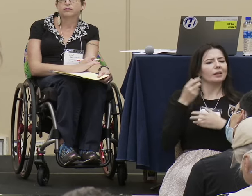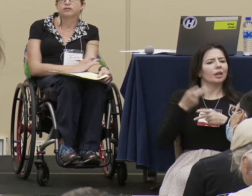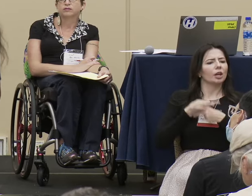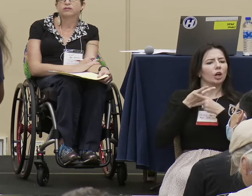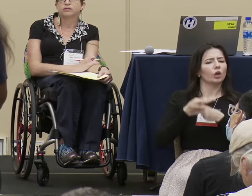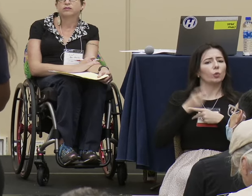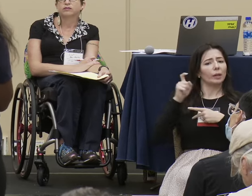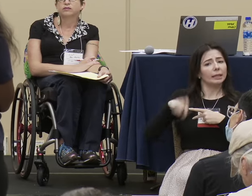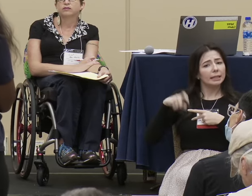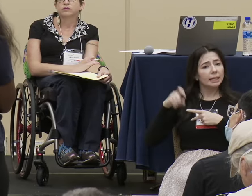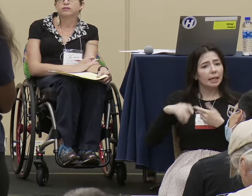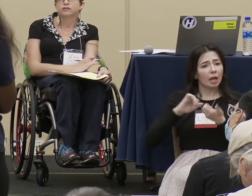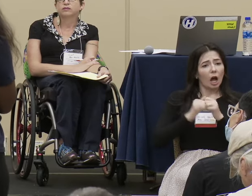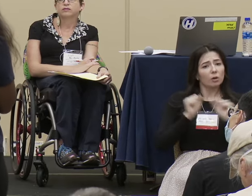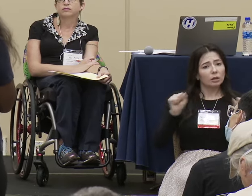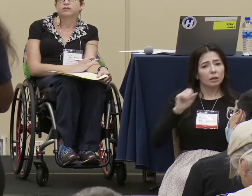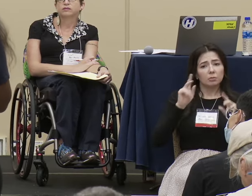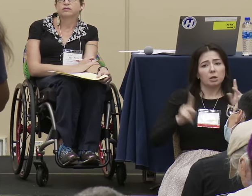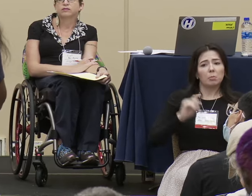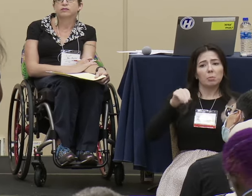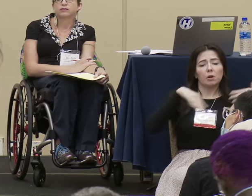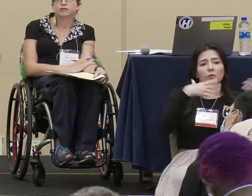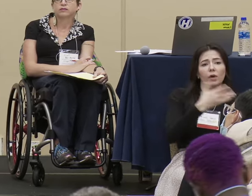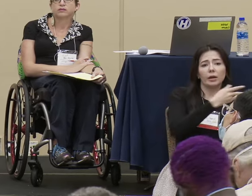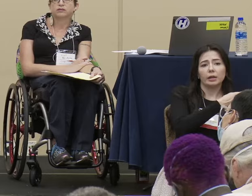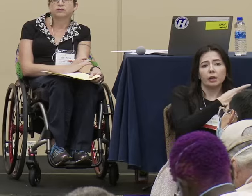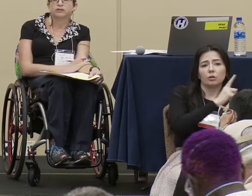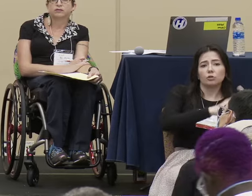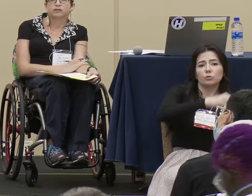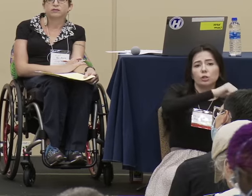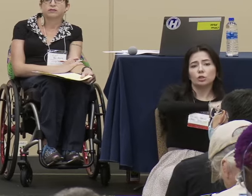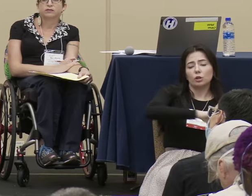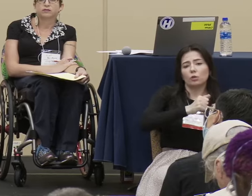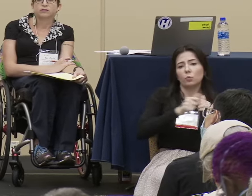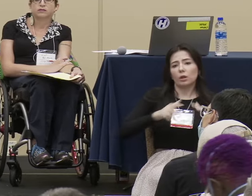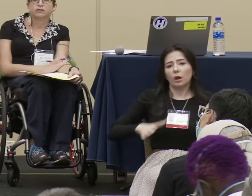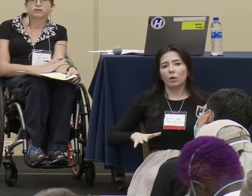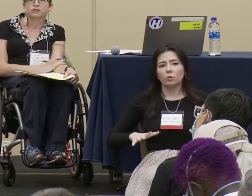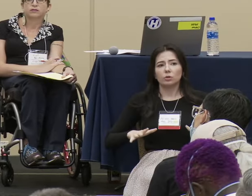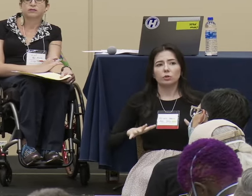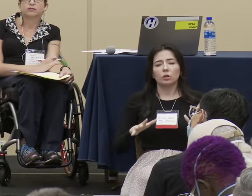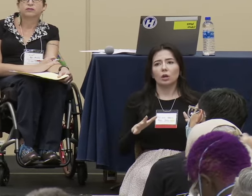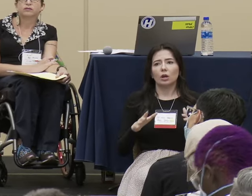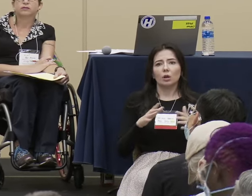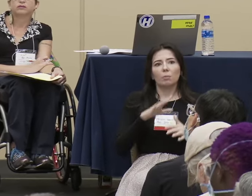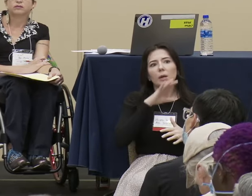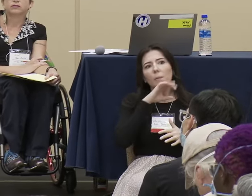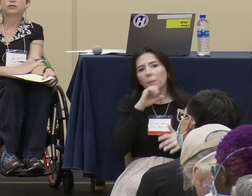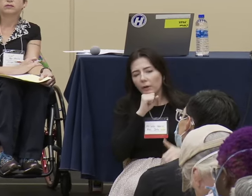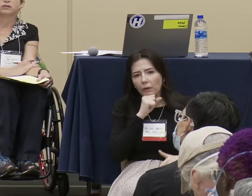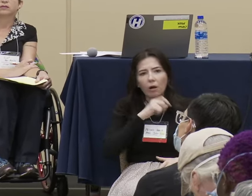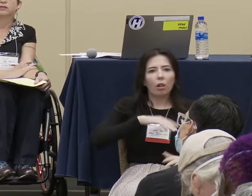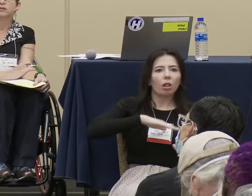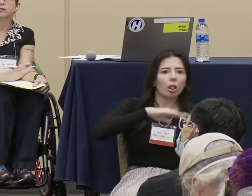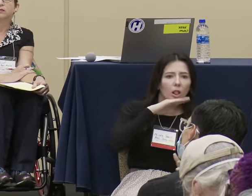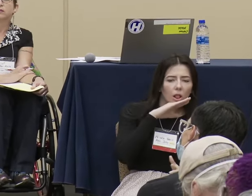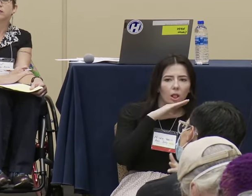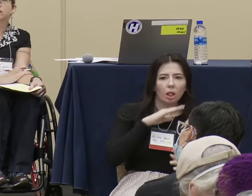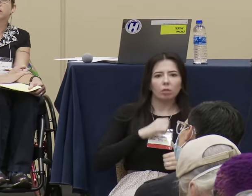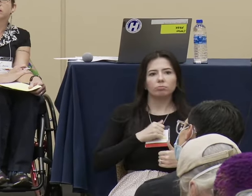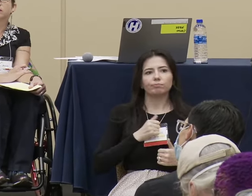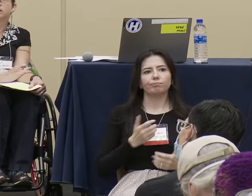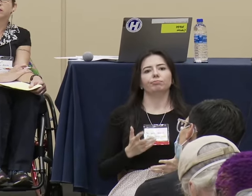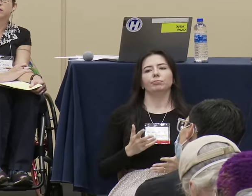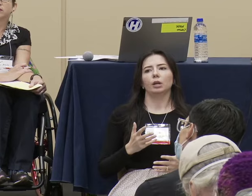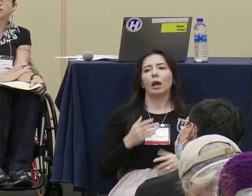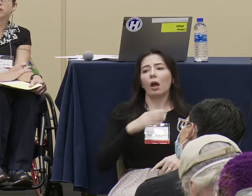need and how can people provide care to each other without burning out, without, you know, like the